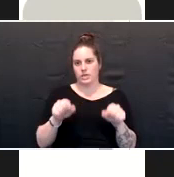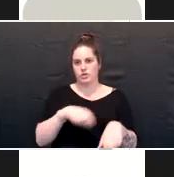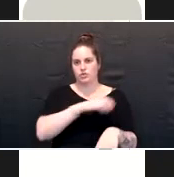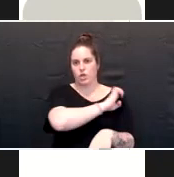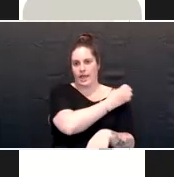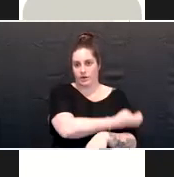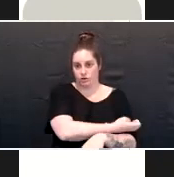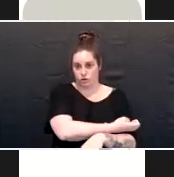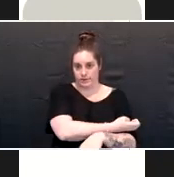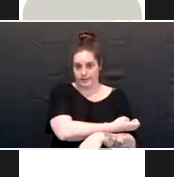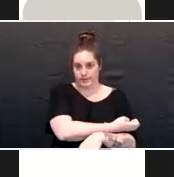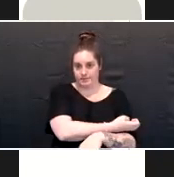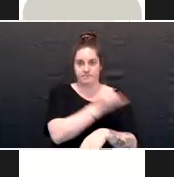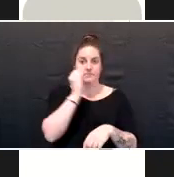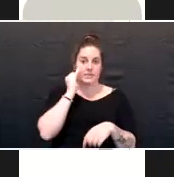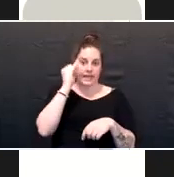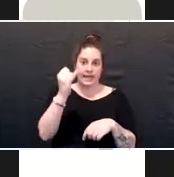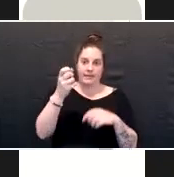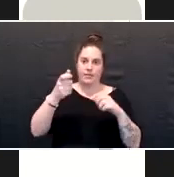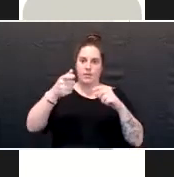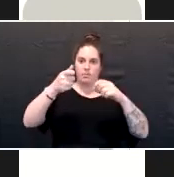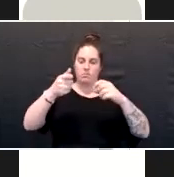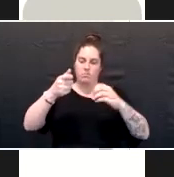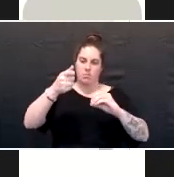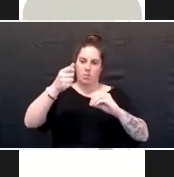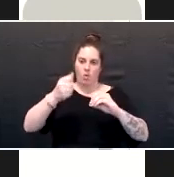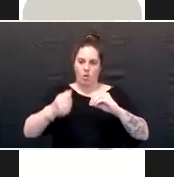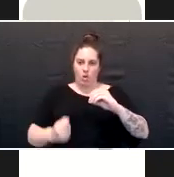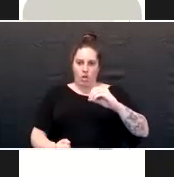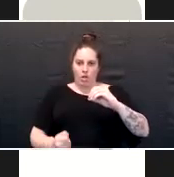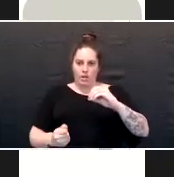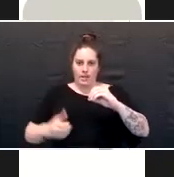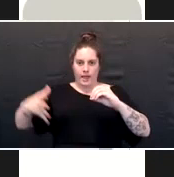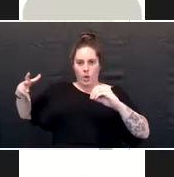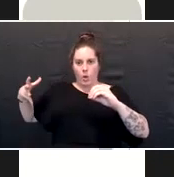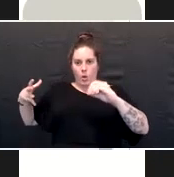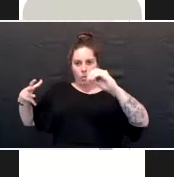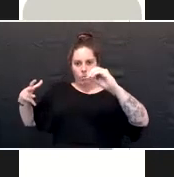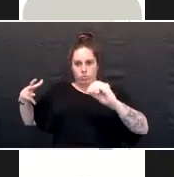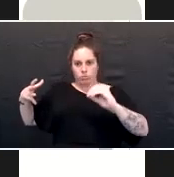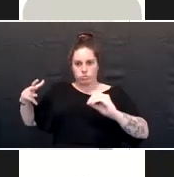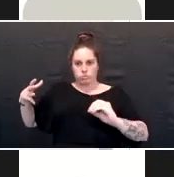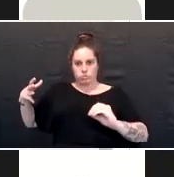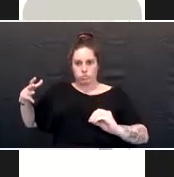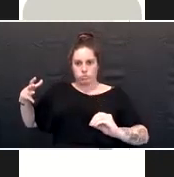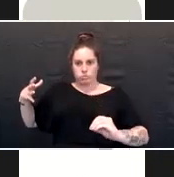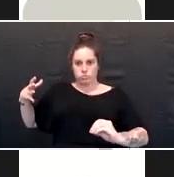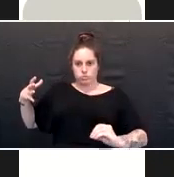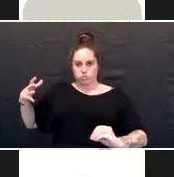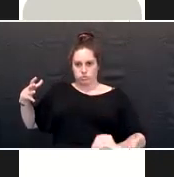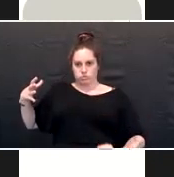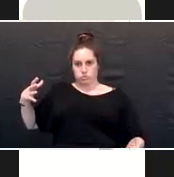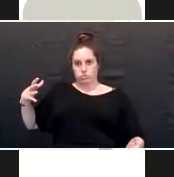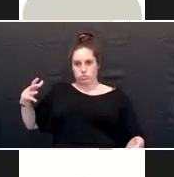Likewise, if you let go of the chain and the bob starts to fall, then it will